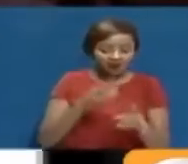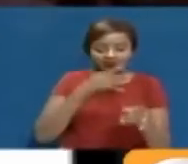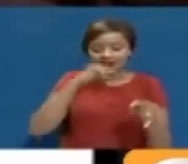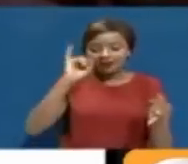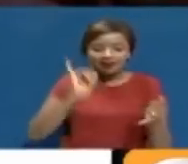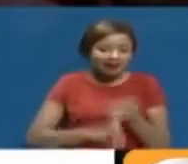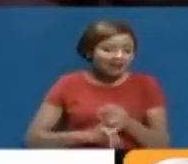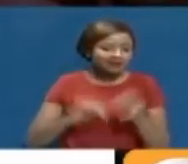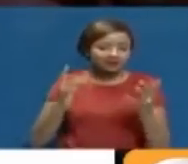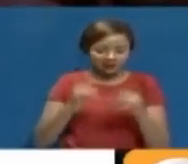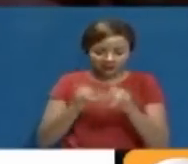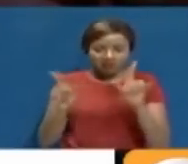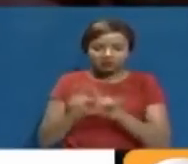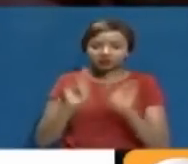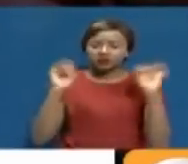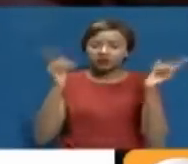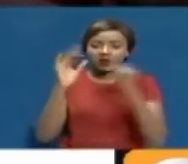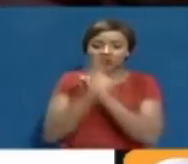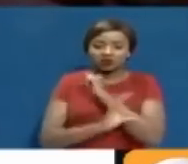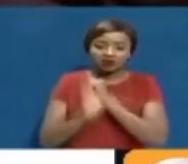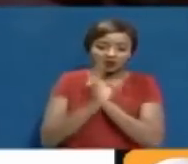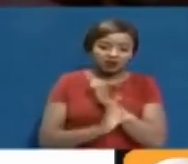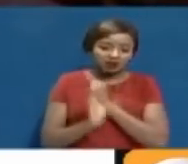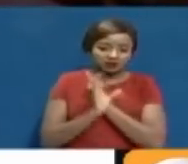bwana, lakini taifa la Kenya